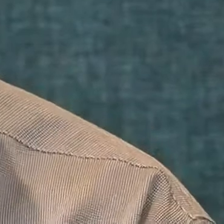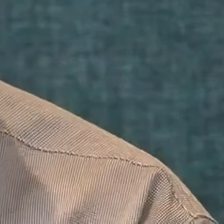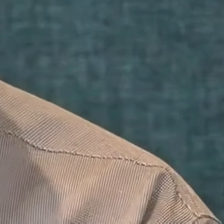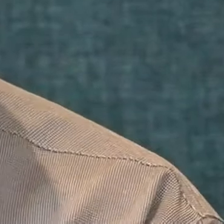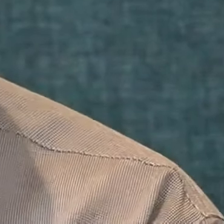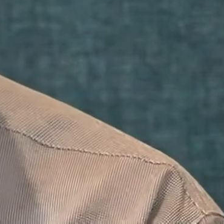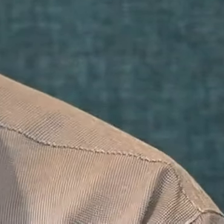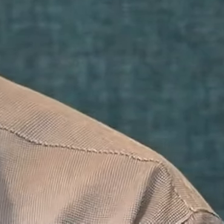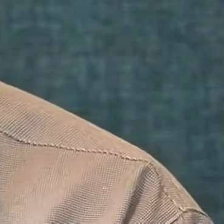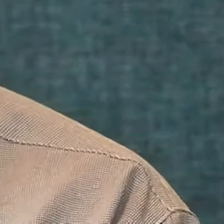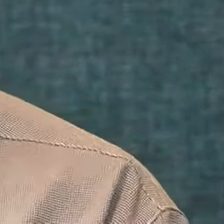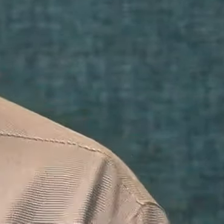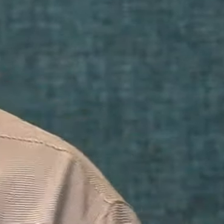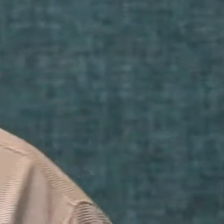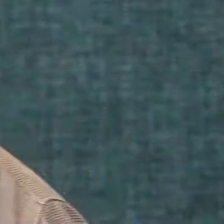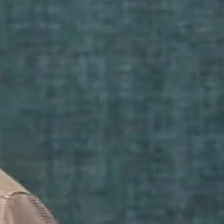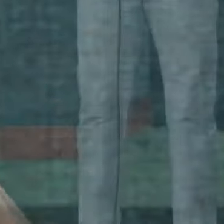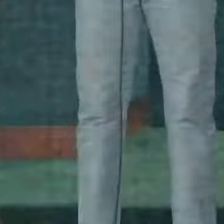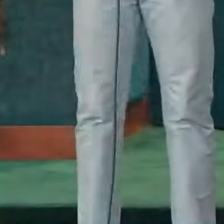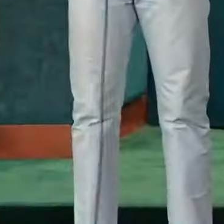leadeth me.